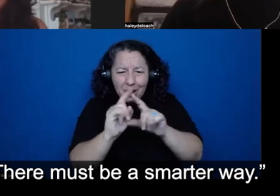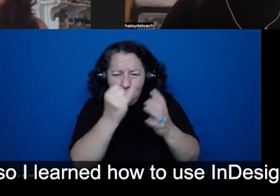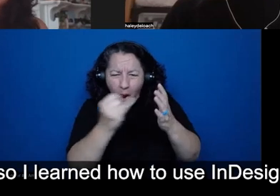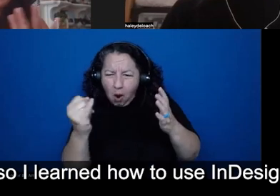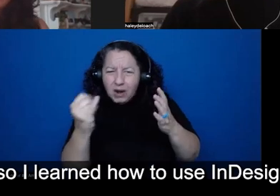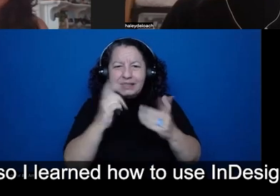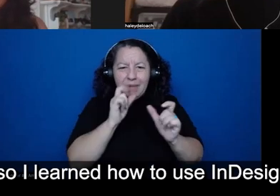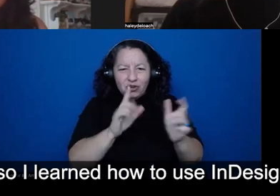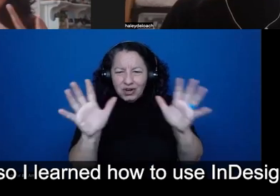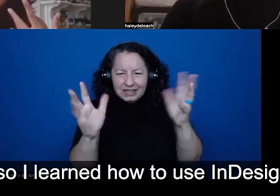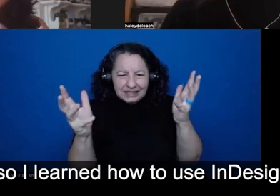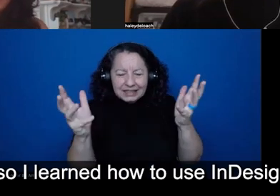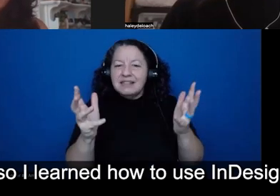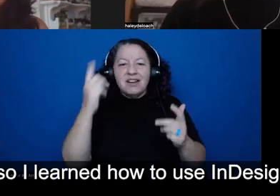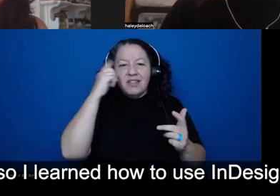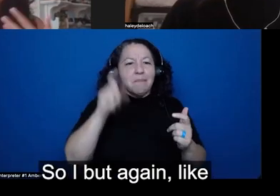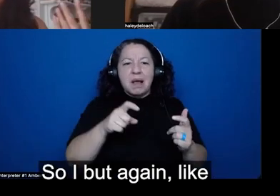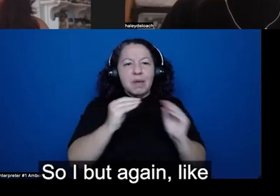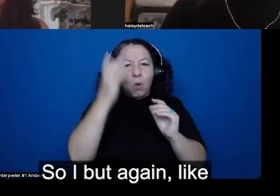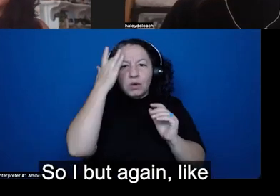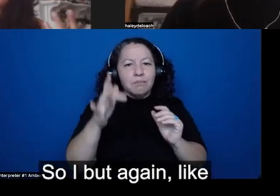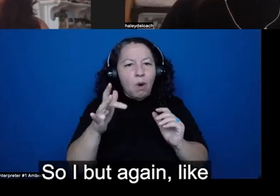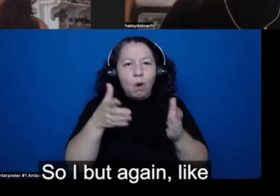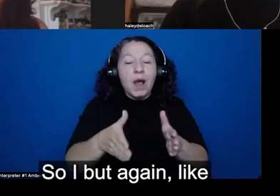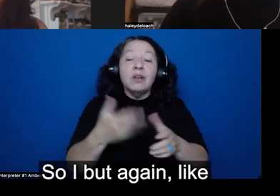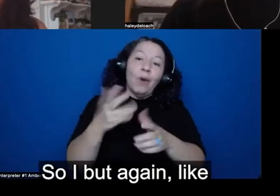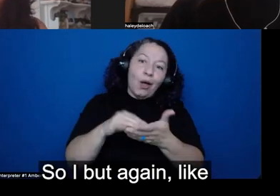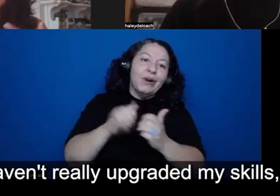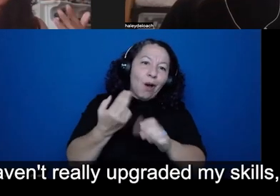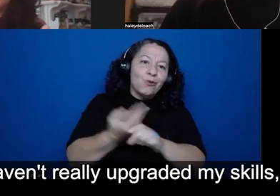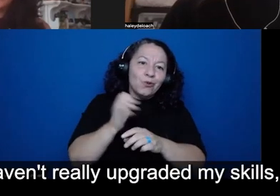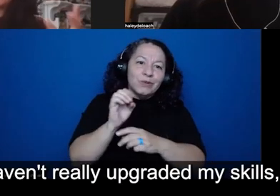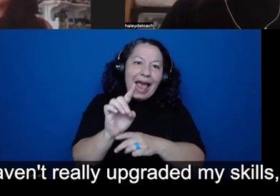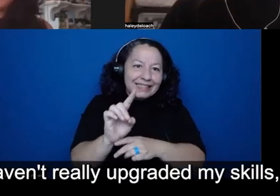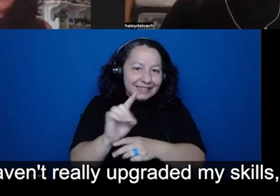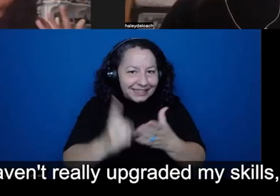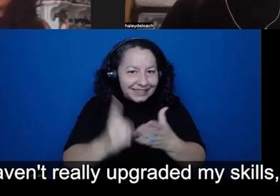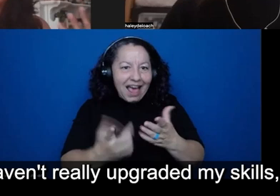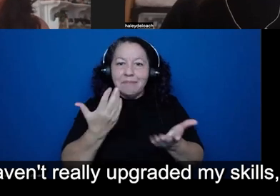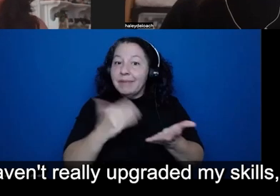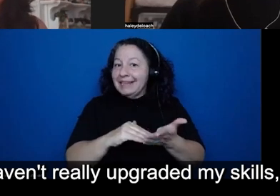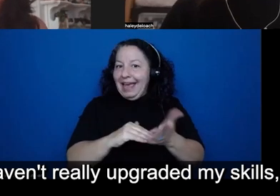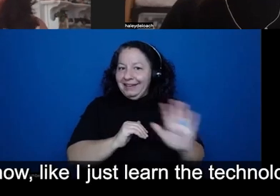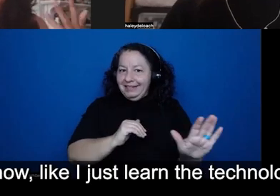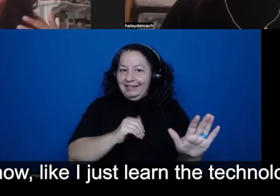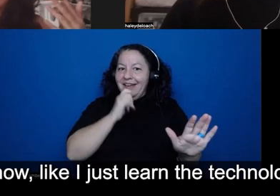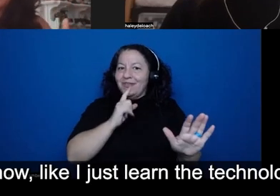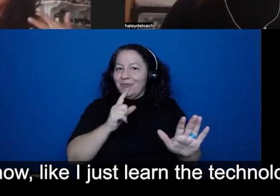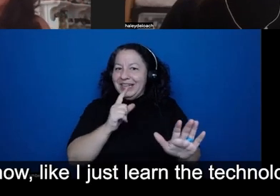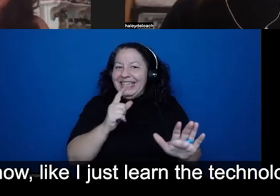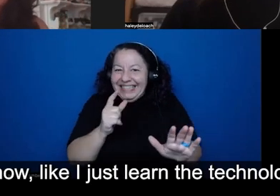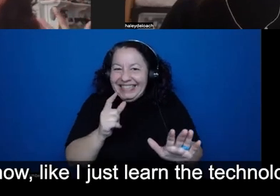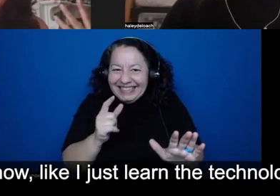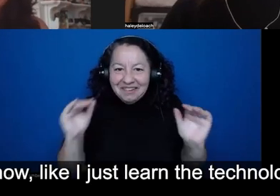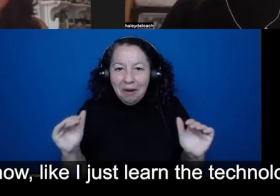smarter way. And so I learned how to use InDesign. So, but again, like I haven't really upgraded my skills, you know, like I